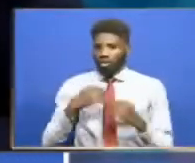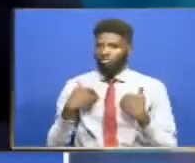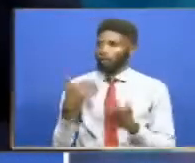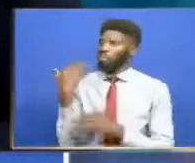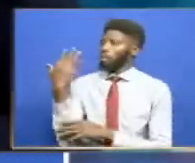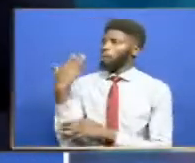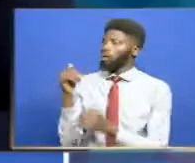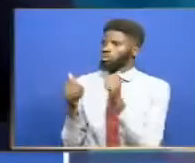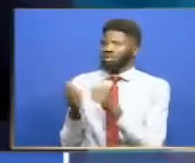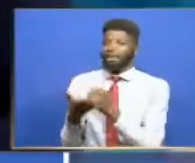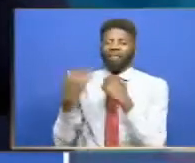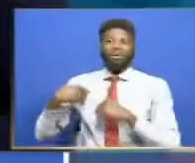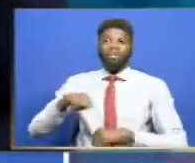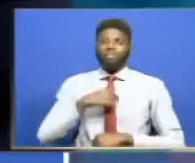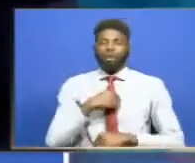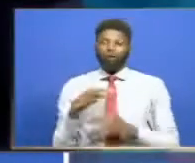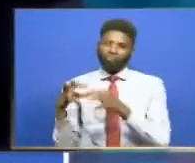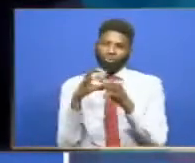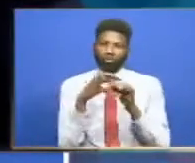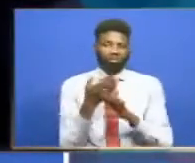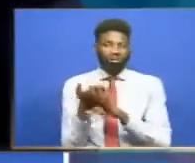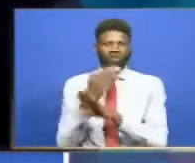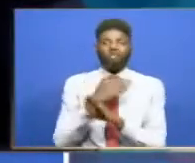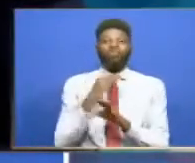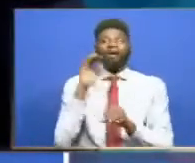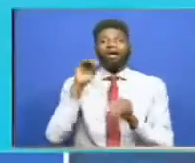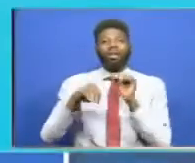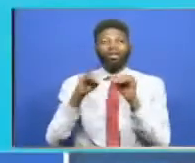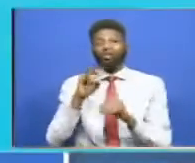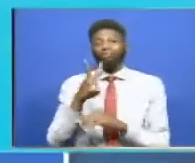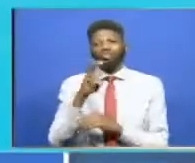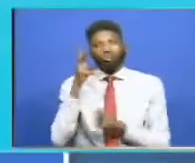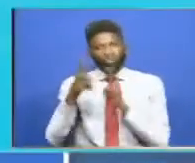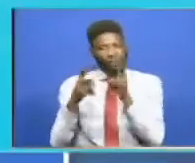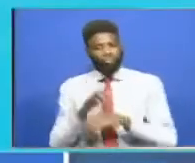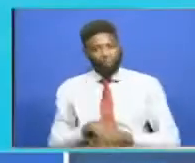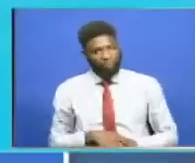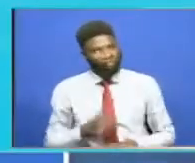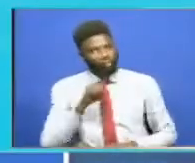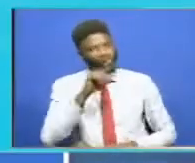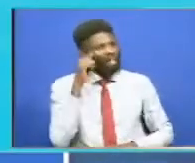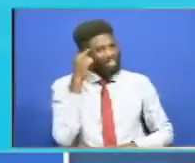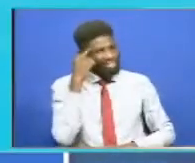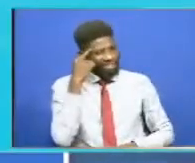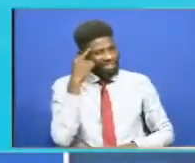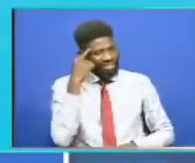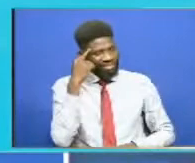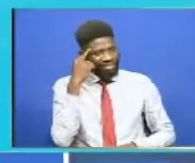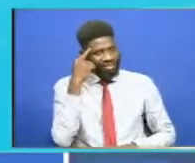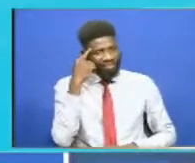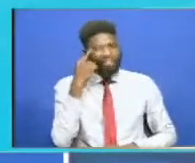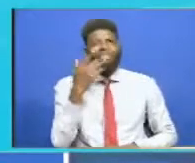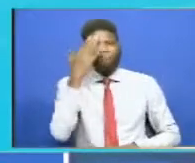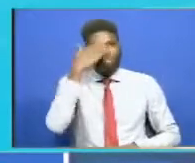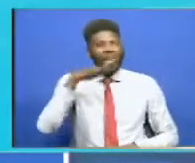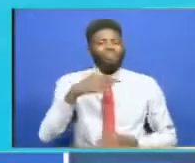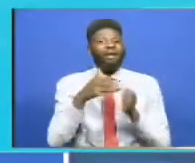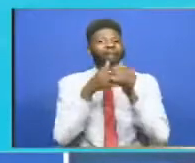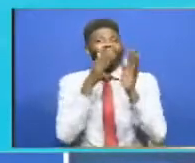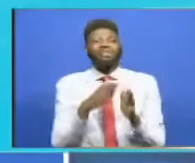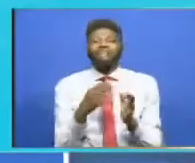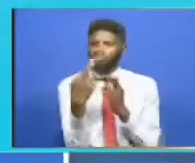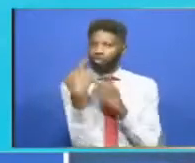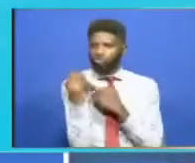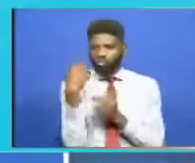us before we go for elections in 2022. Indeed. And what would be the role of the House leadership? Of course, we've seen a